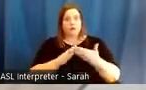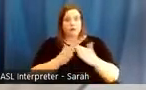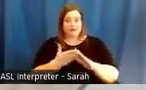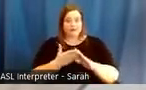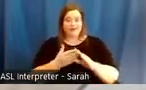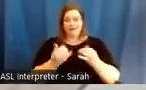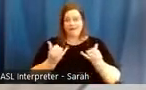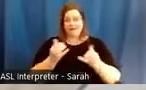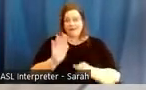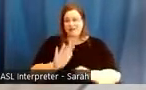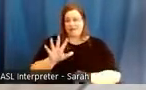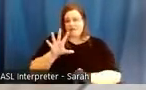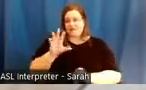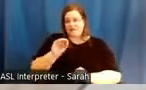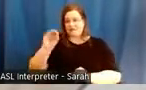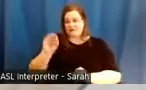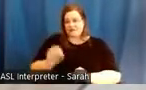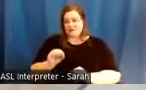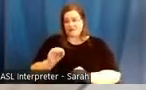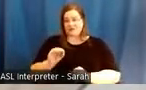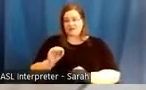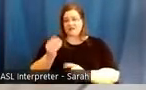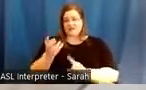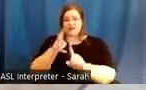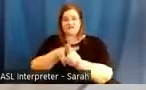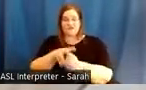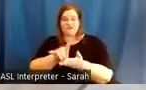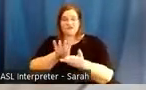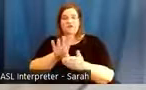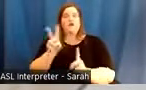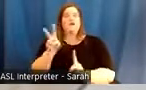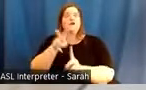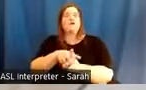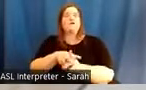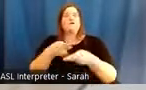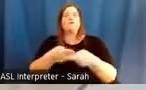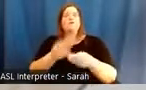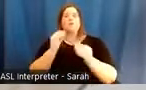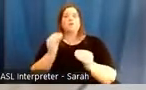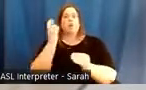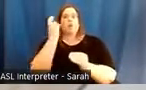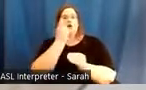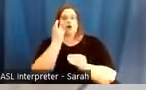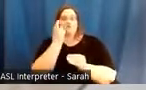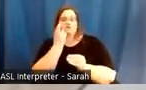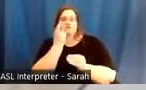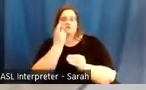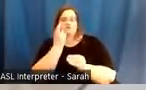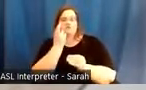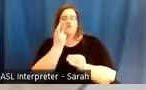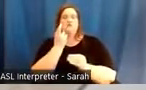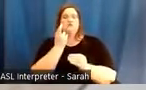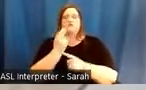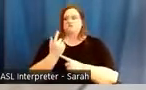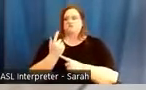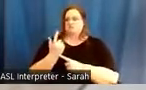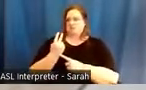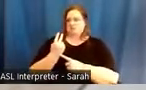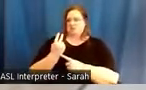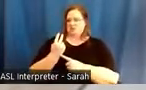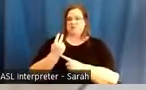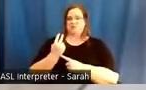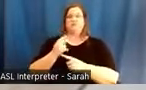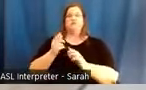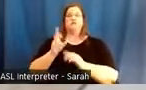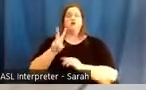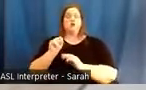about 50% of cases filed for eviction in Vermont are filed as no cause. And just a couple years ago in 2019, Vermont Legal Aid did a